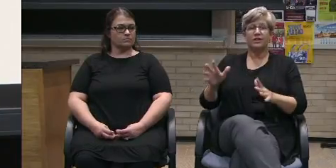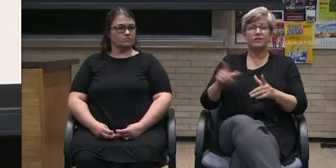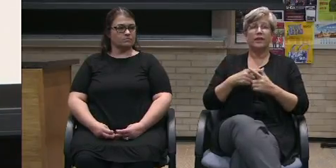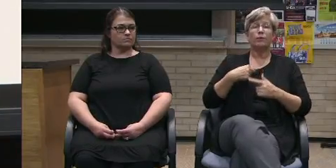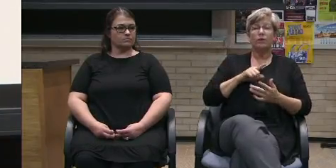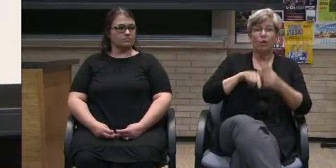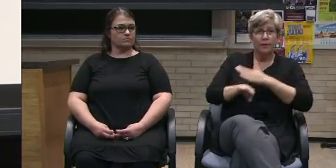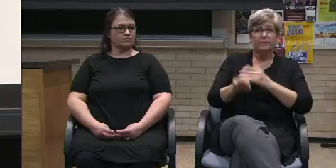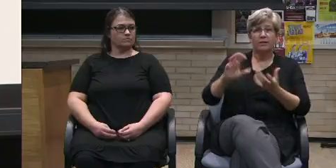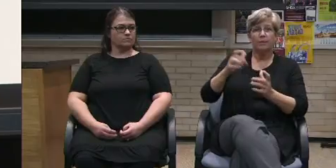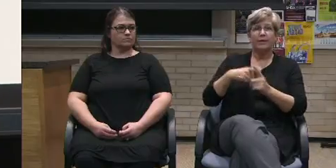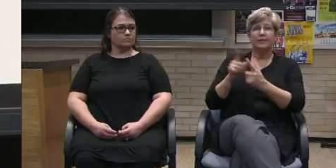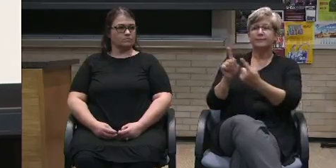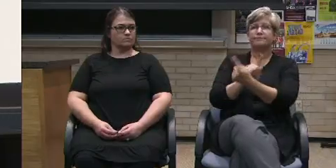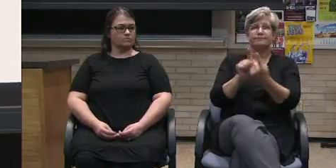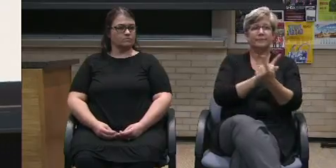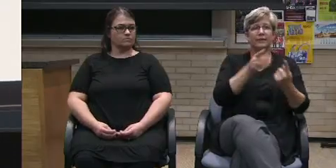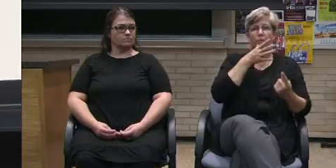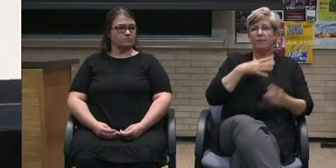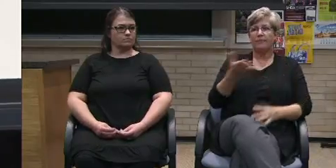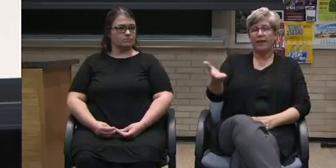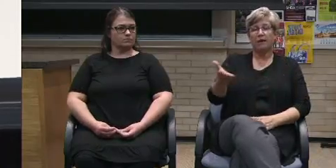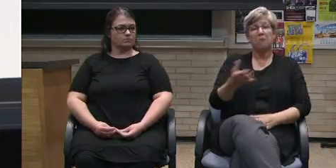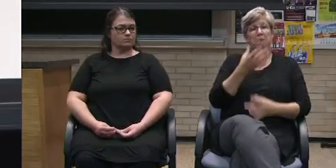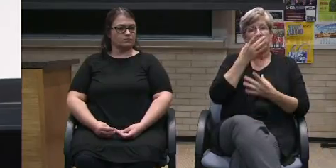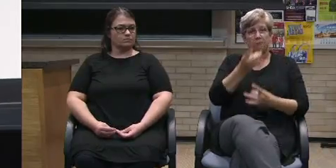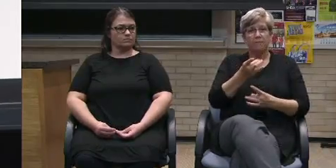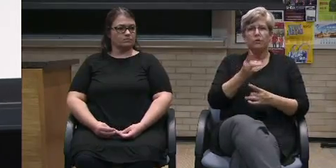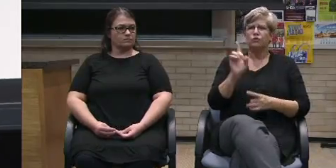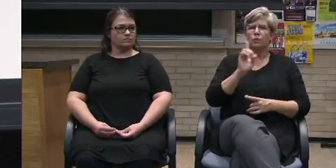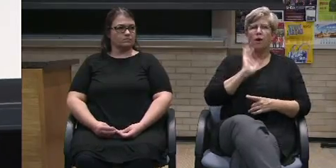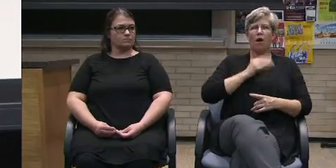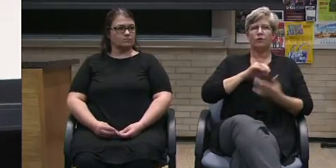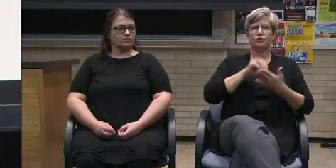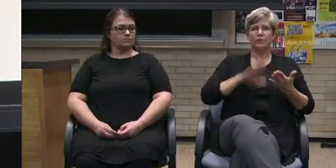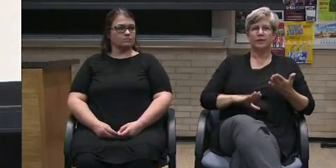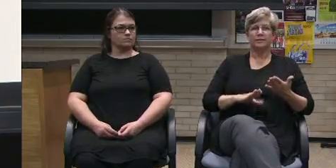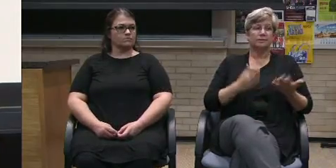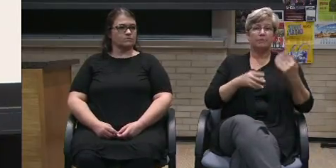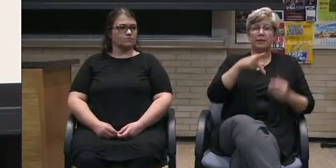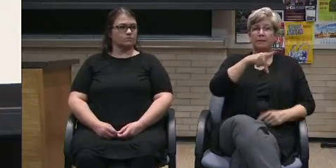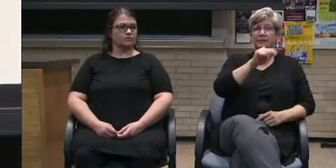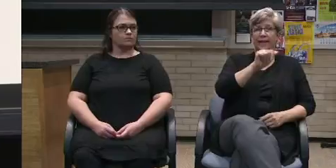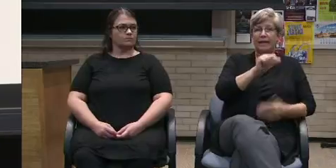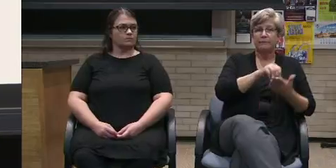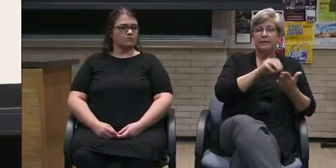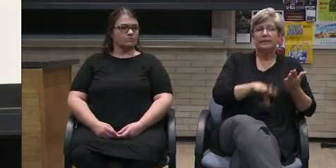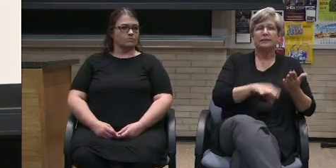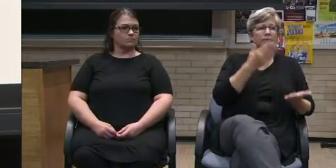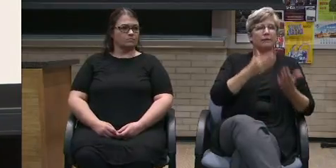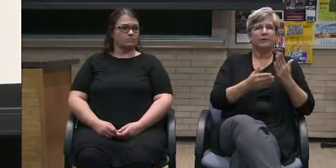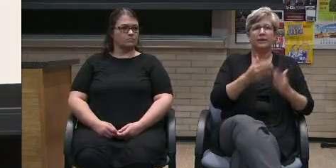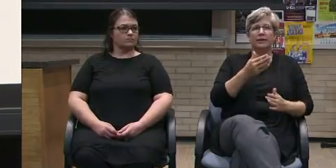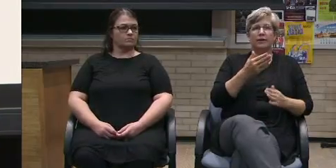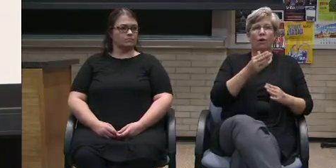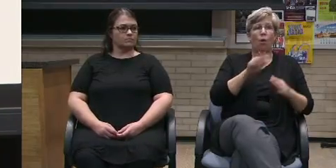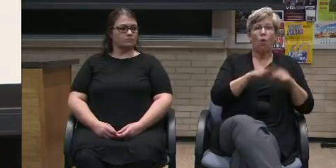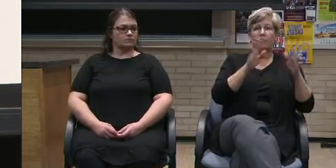outreach. So where are our post-traditional students? Well, they're at PTA meetings. They might be at PK through 12 open